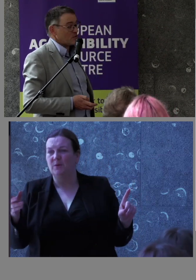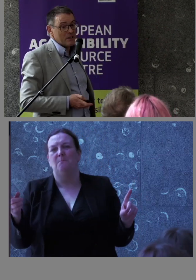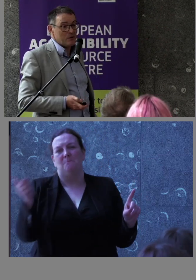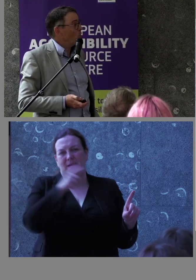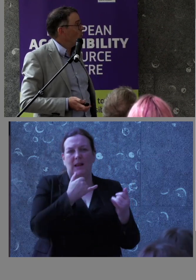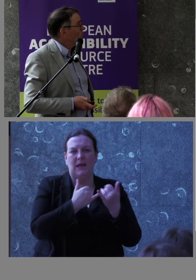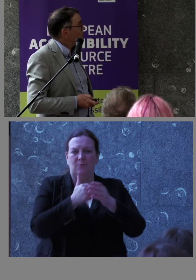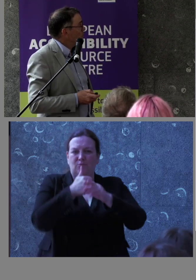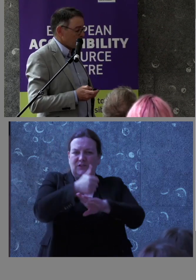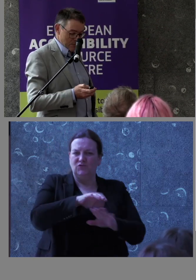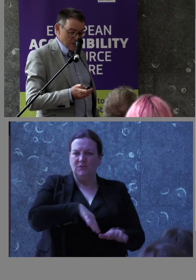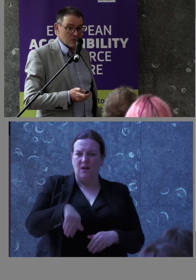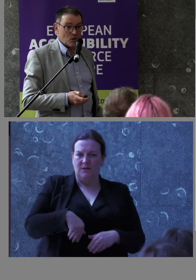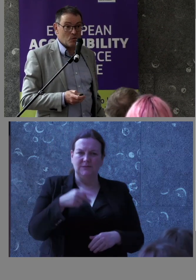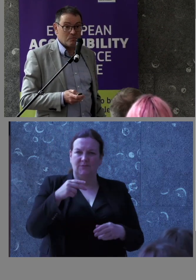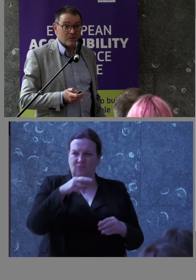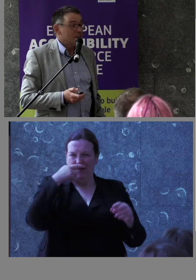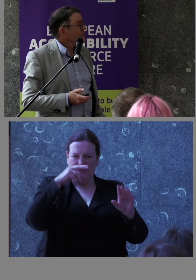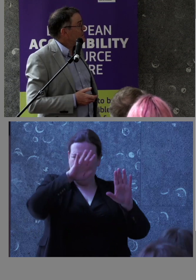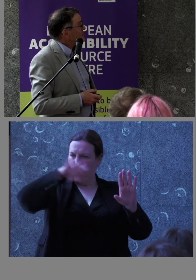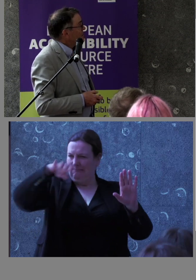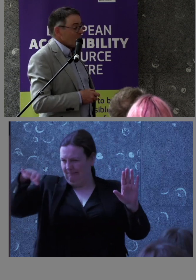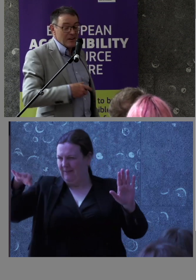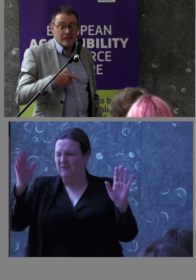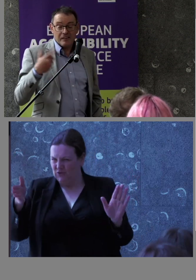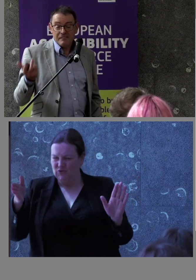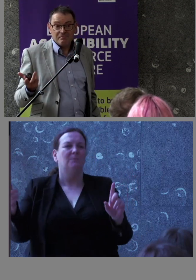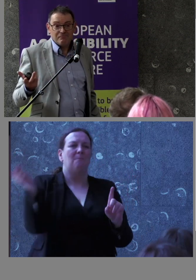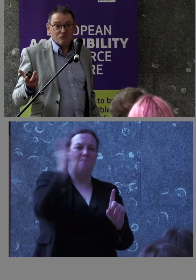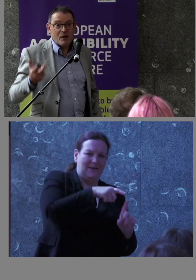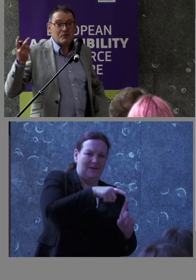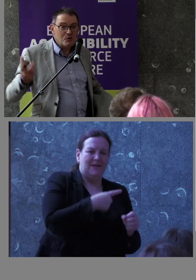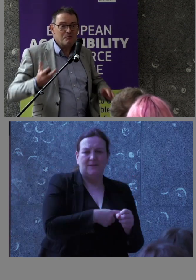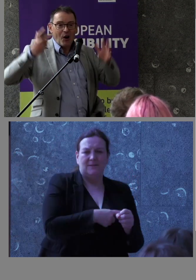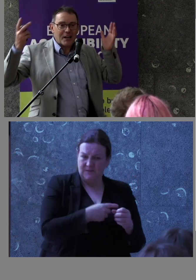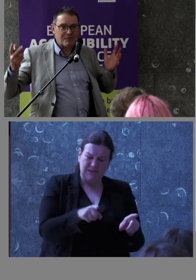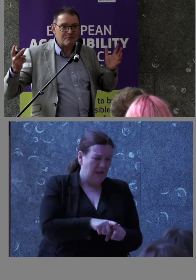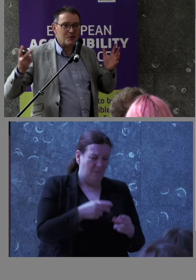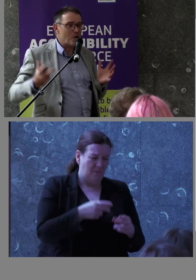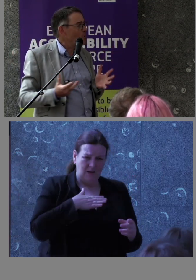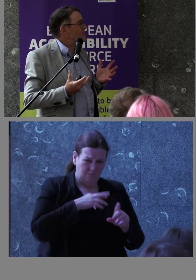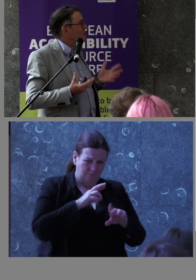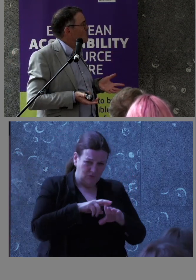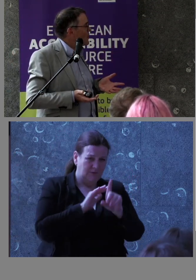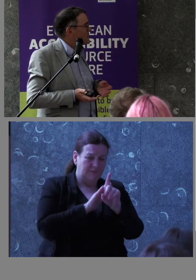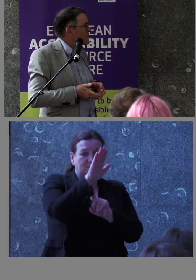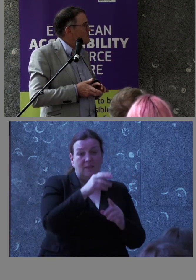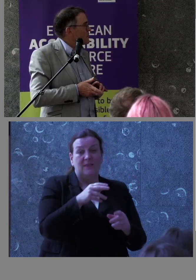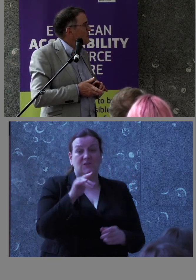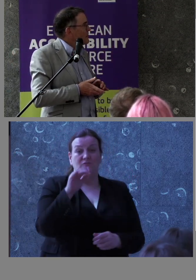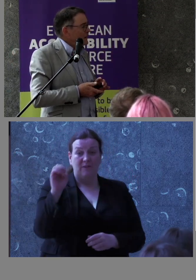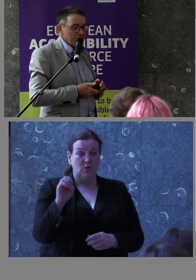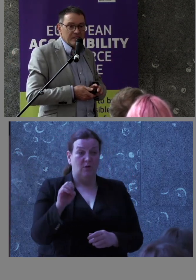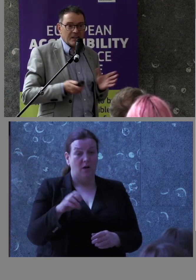and building in accessibility is a bit like that. I don't think we'll ever finish this, because technology is going to change, standards will change, legislation will